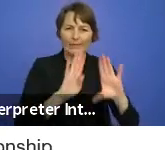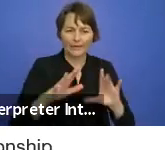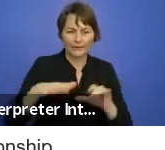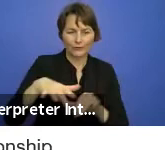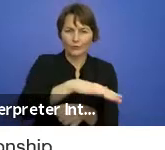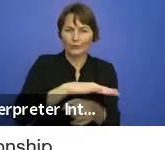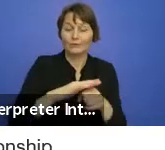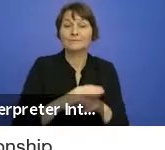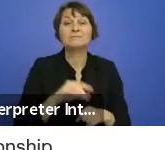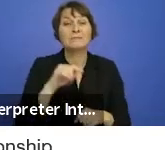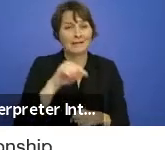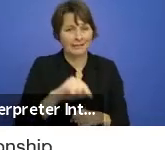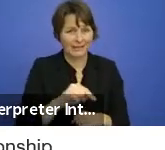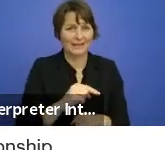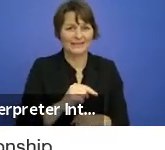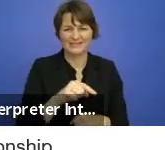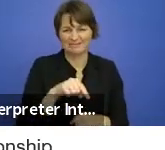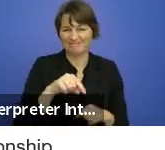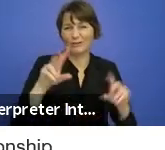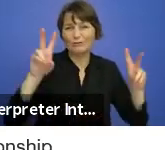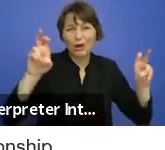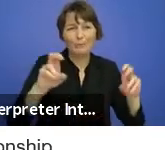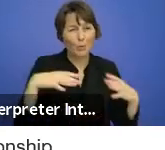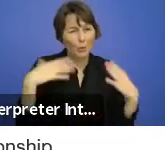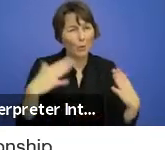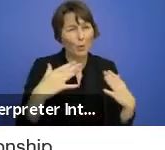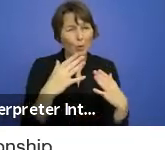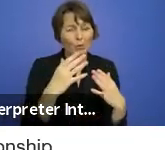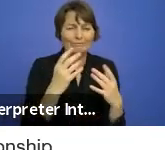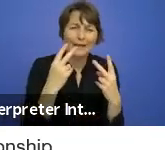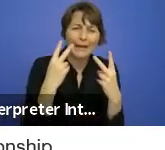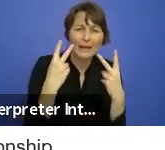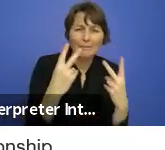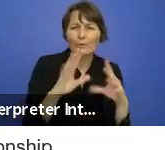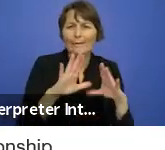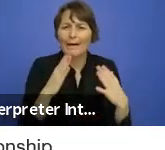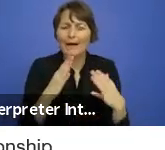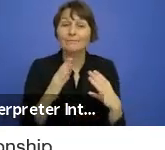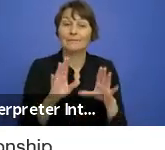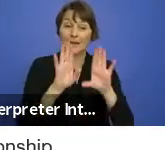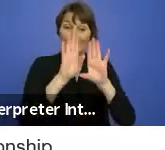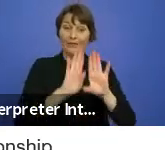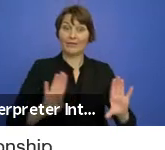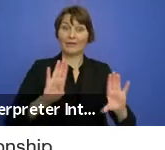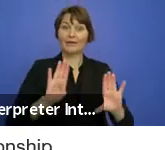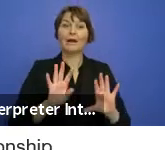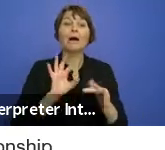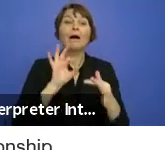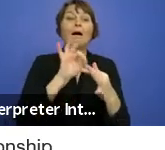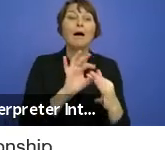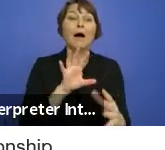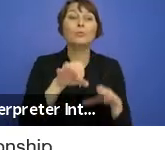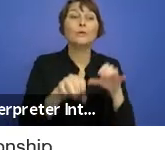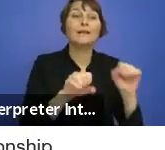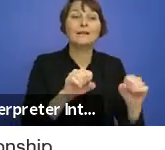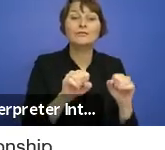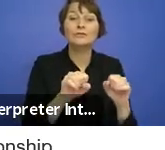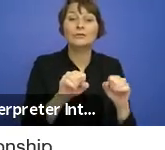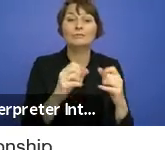this topic is very important towards the mission and the relationship that theaters have with their audiences. This